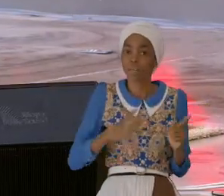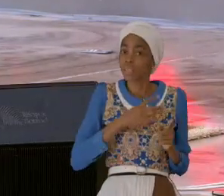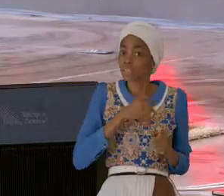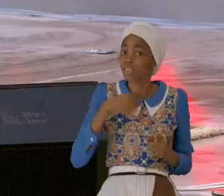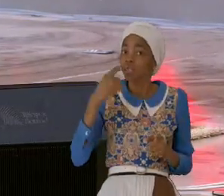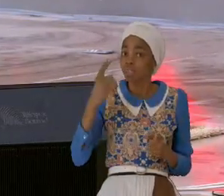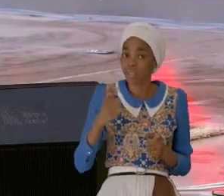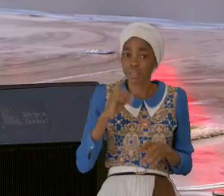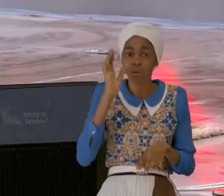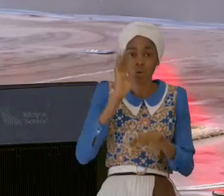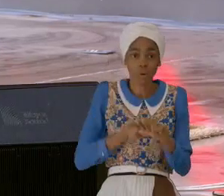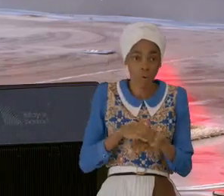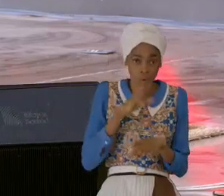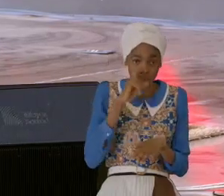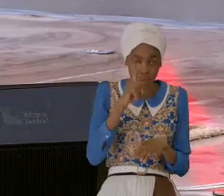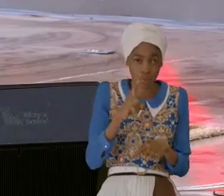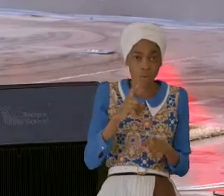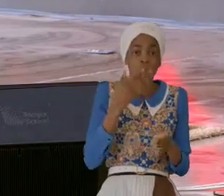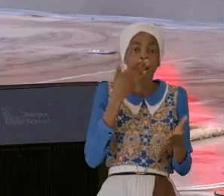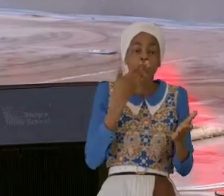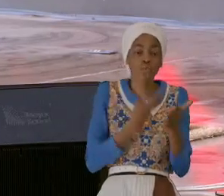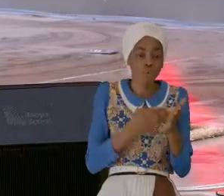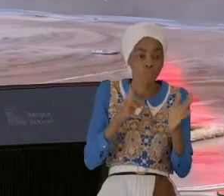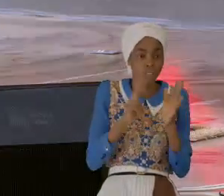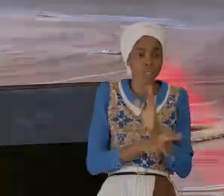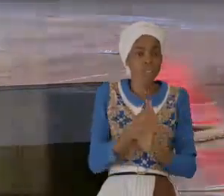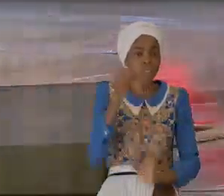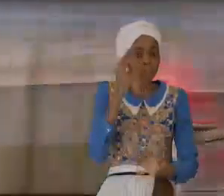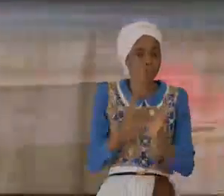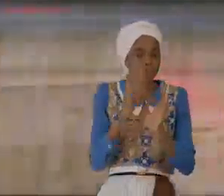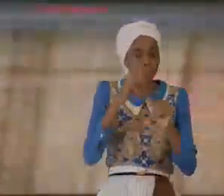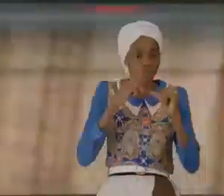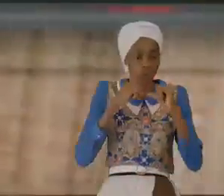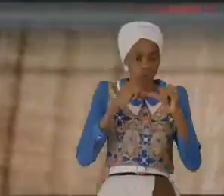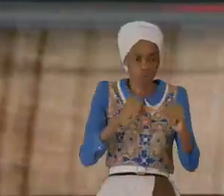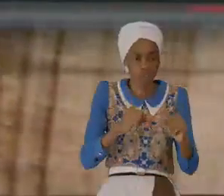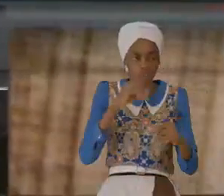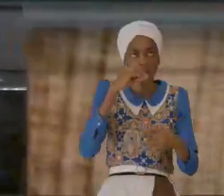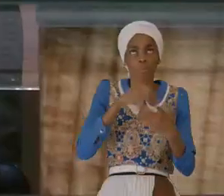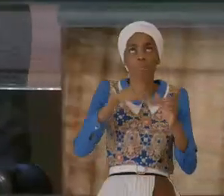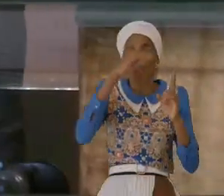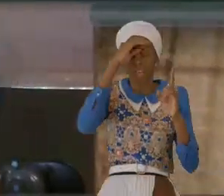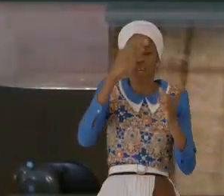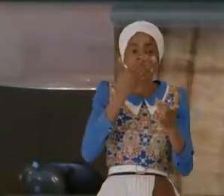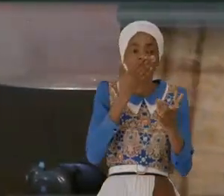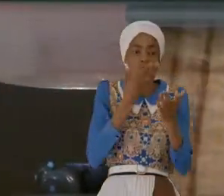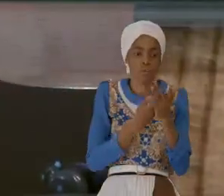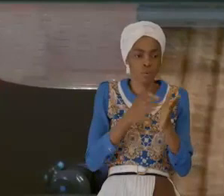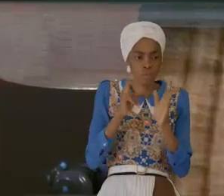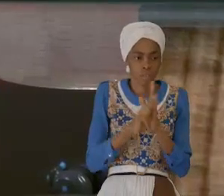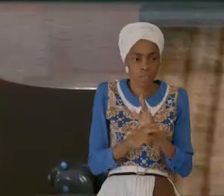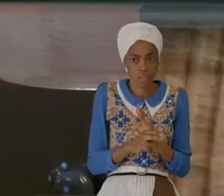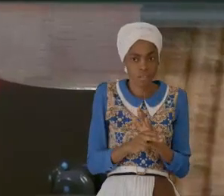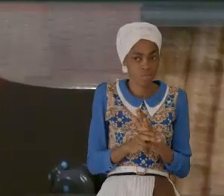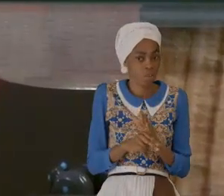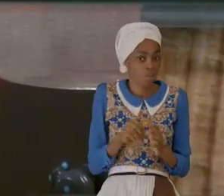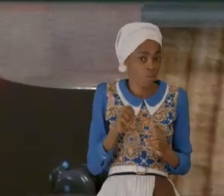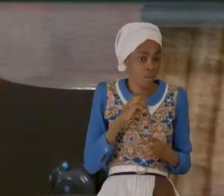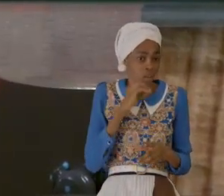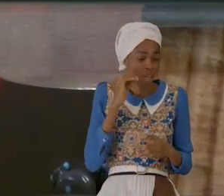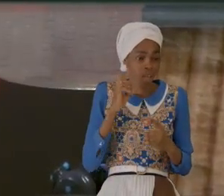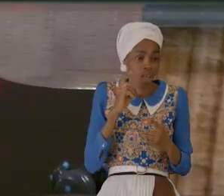on thee goodness, if thou continue in his goodness.